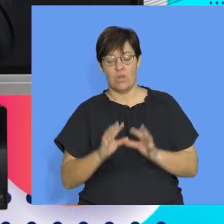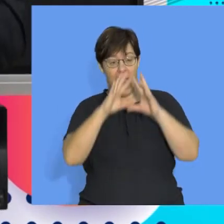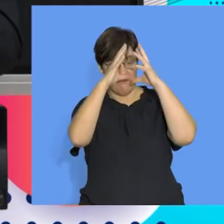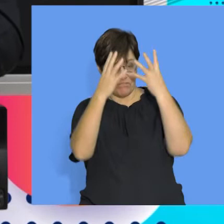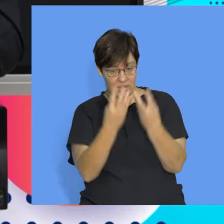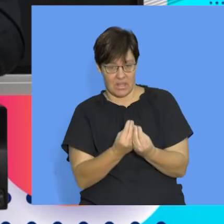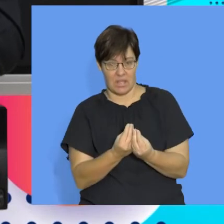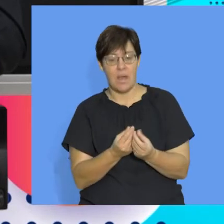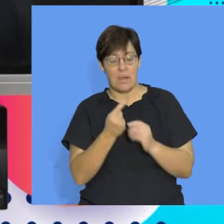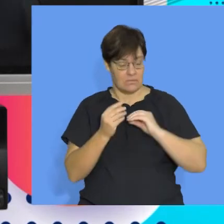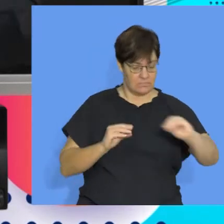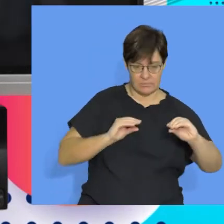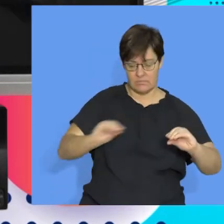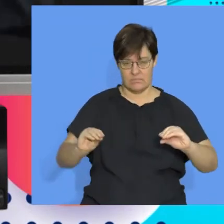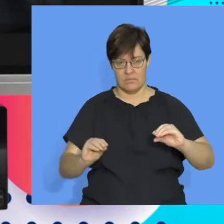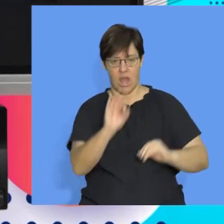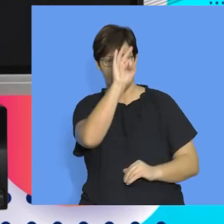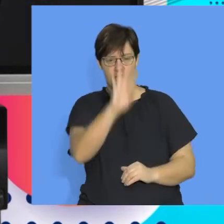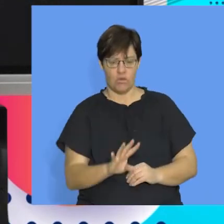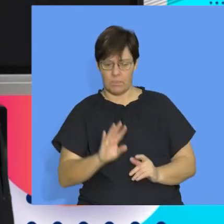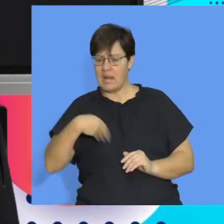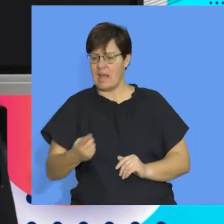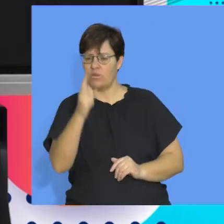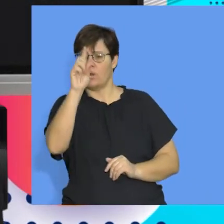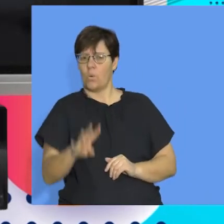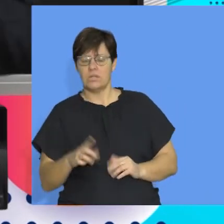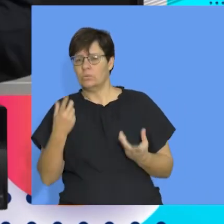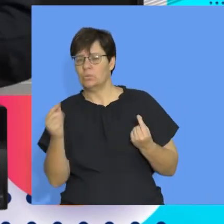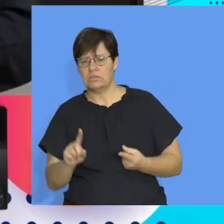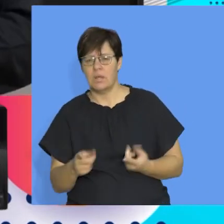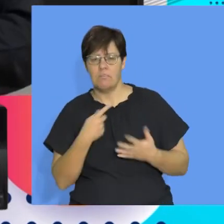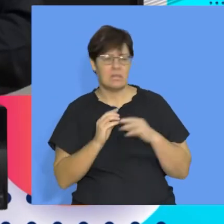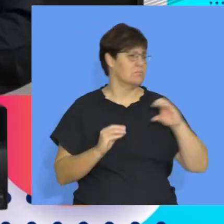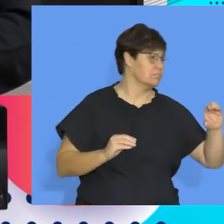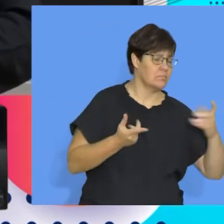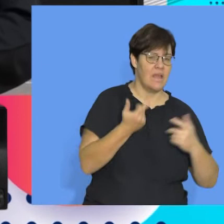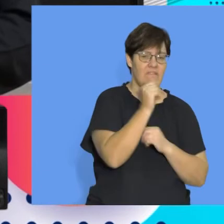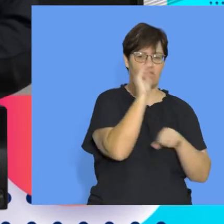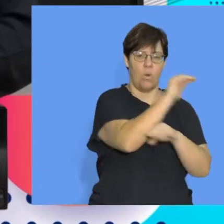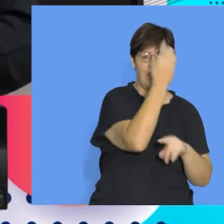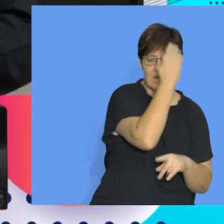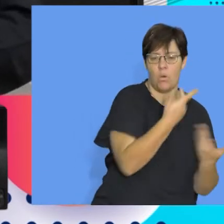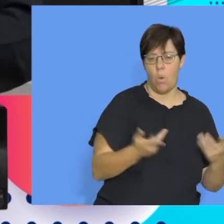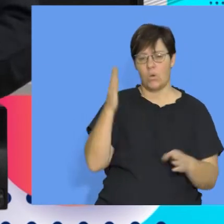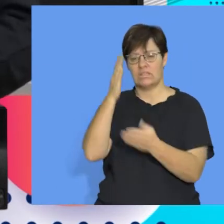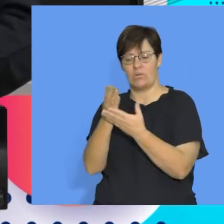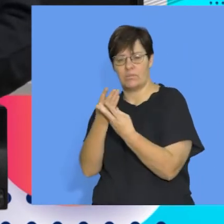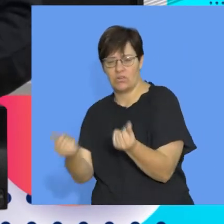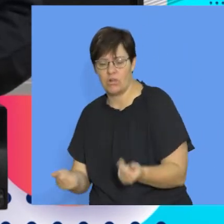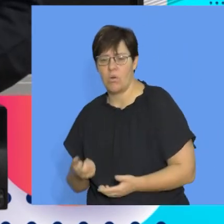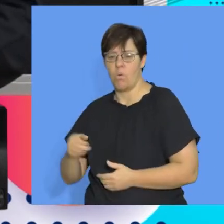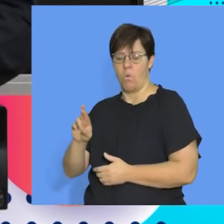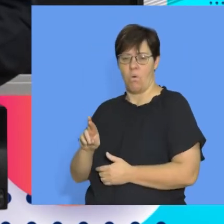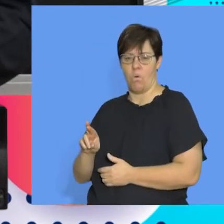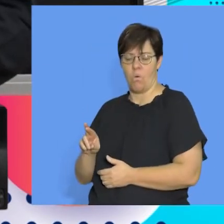to be apportioned to, in this case, factory overheads or direct materials or